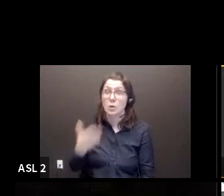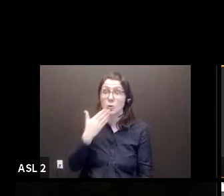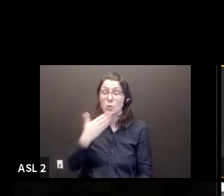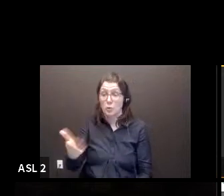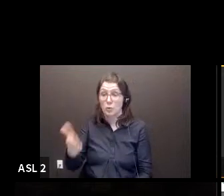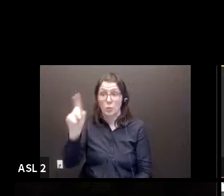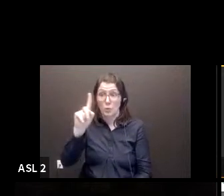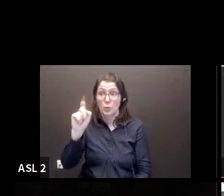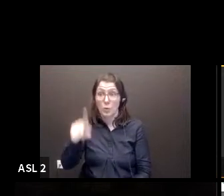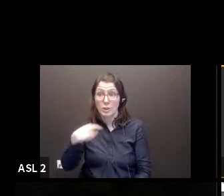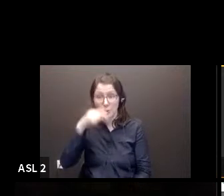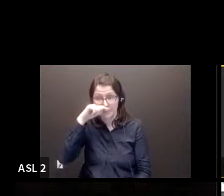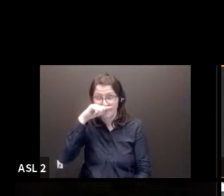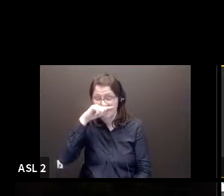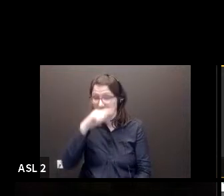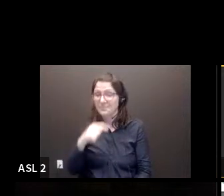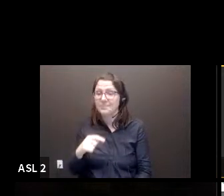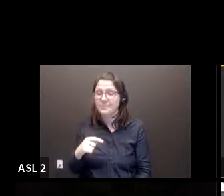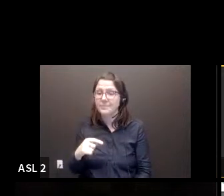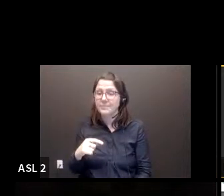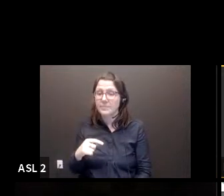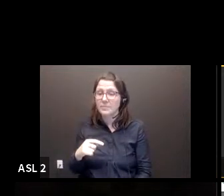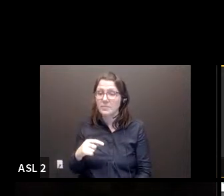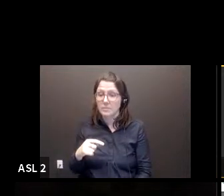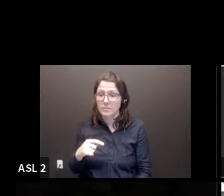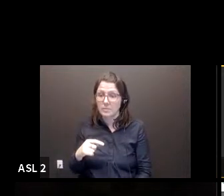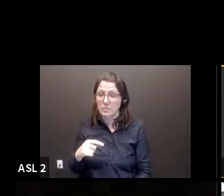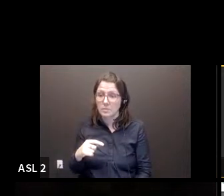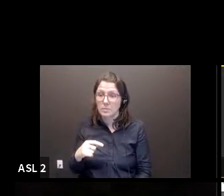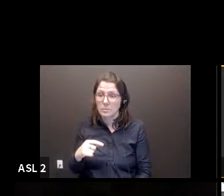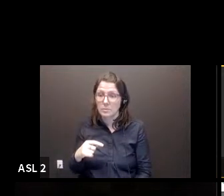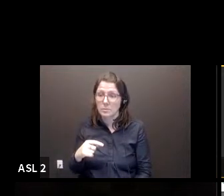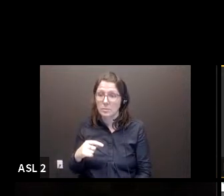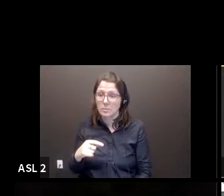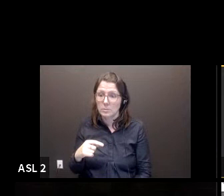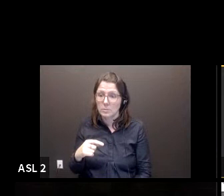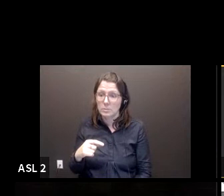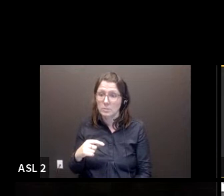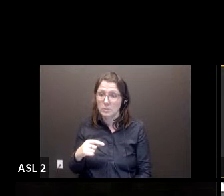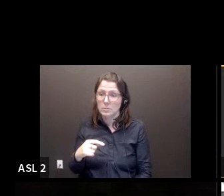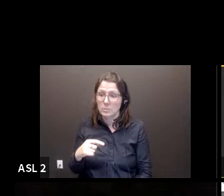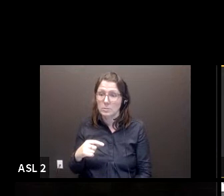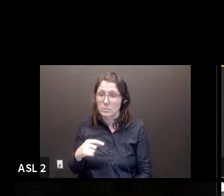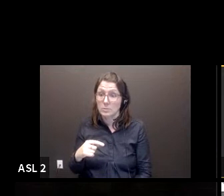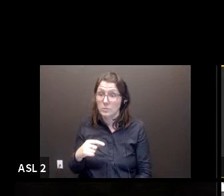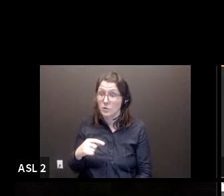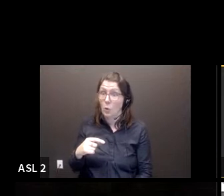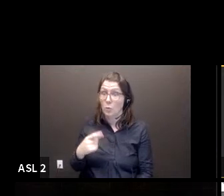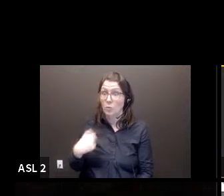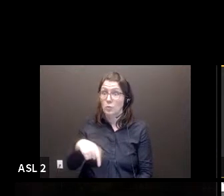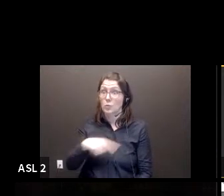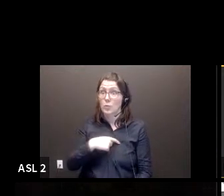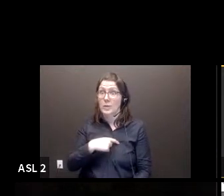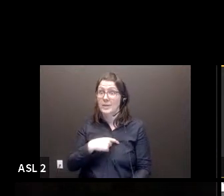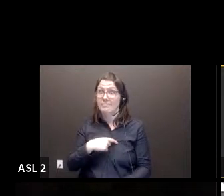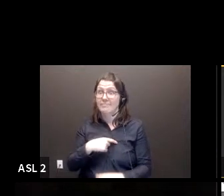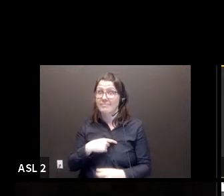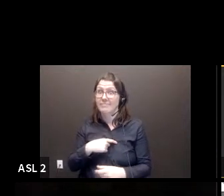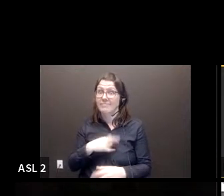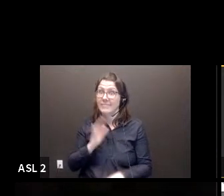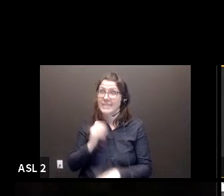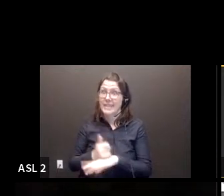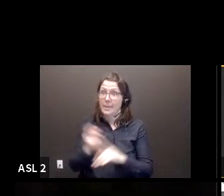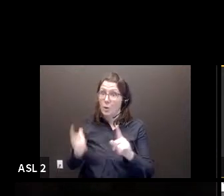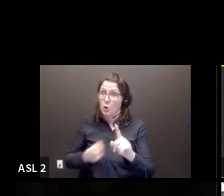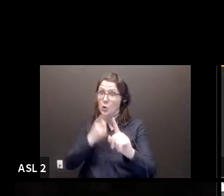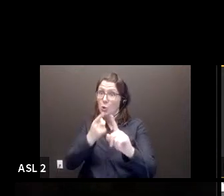um what we've done is we've actually entered into what we think is is quite an ambitious yet achievable efficiency targets we've